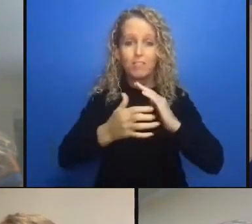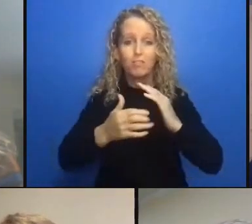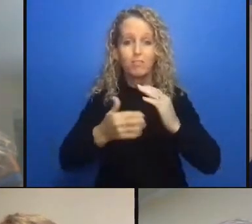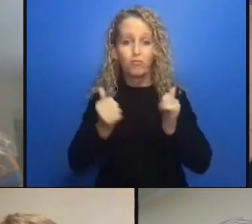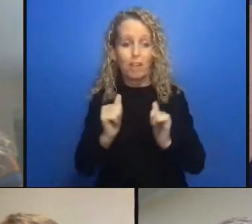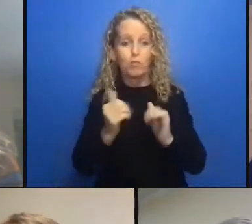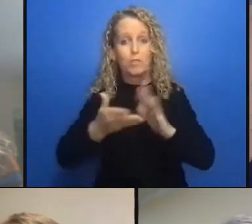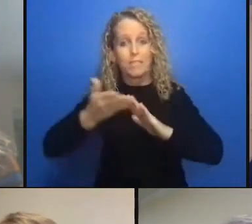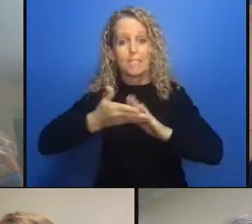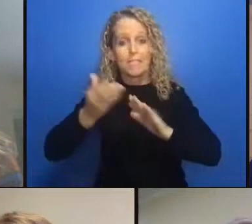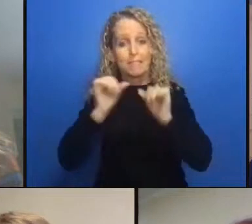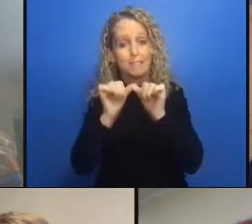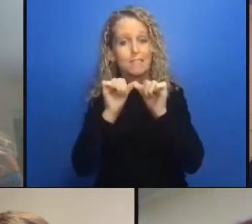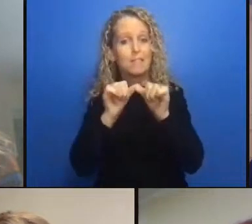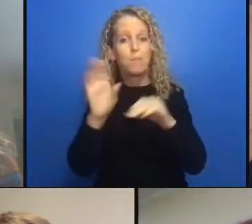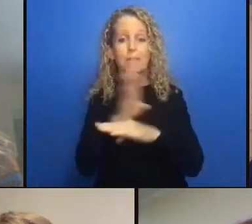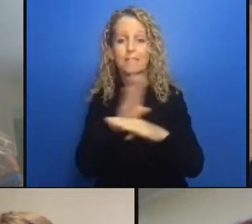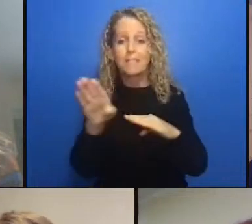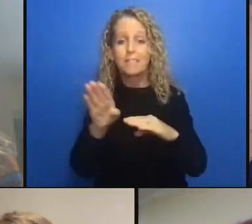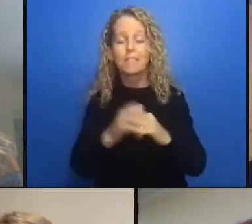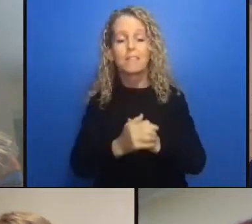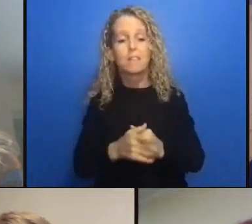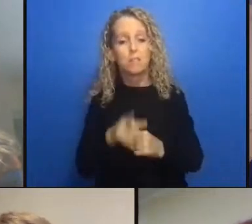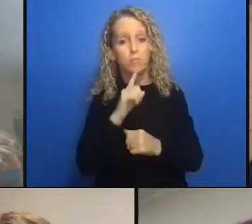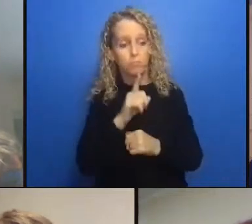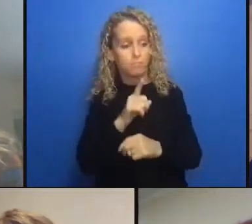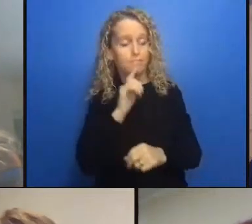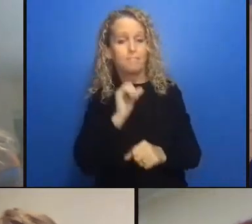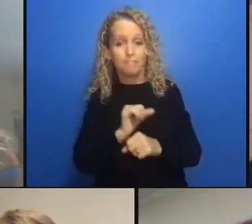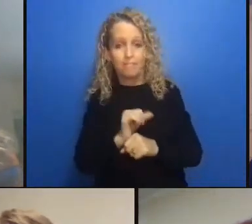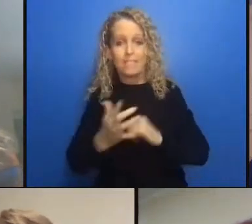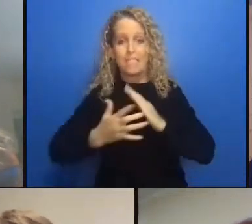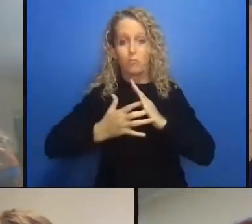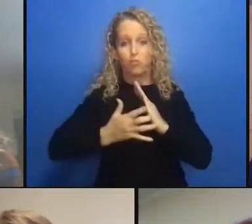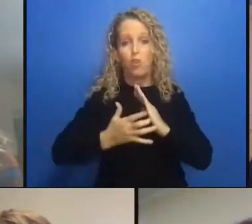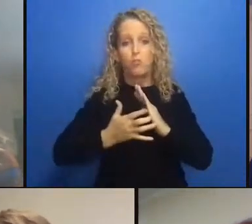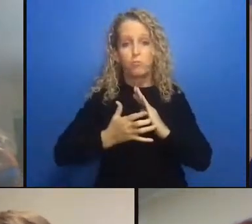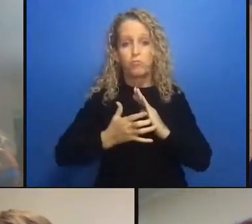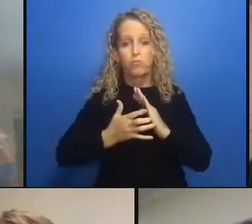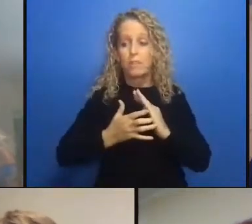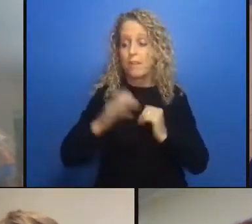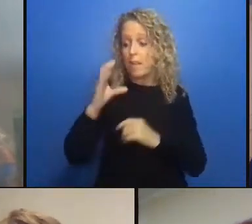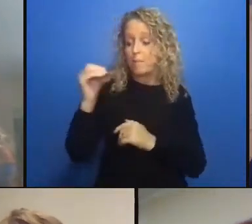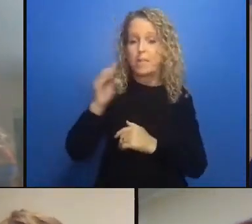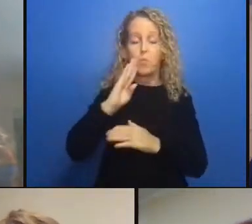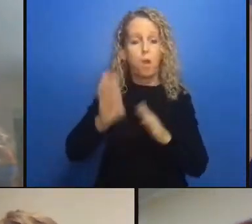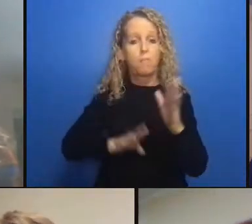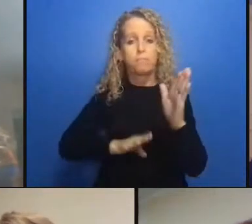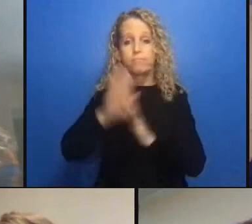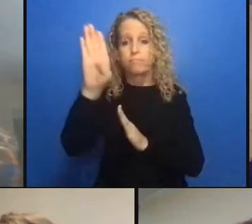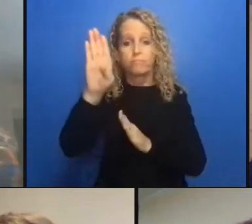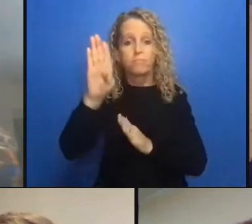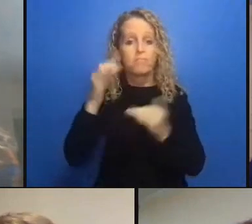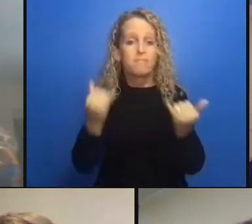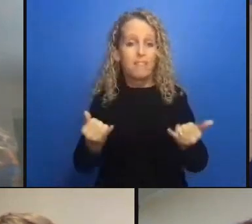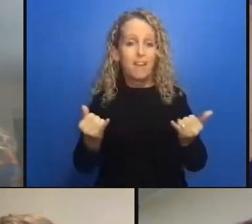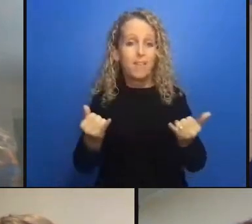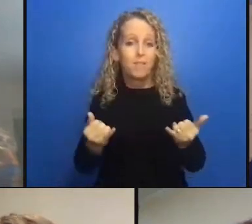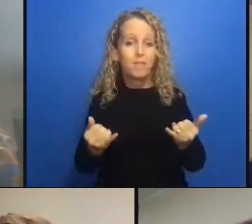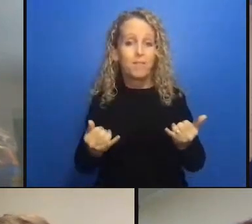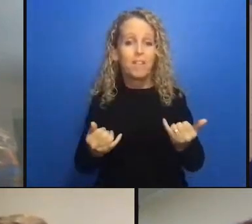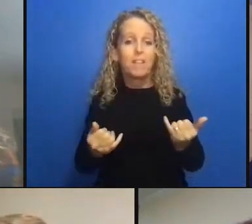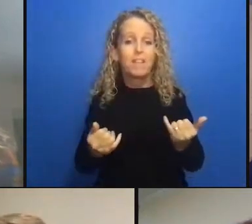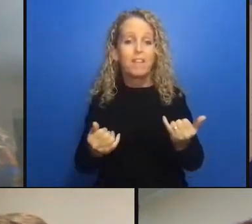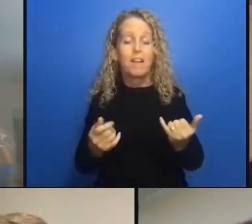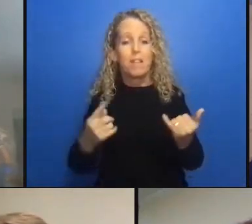this really is going to make the difference. Our technology companies are going to thrive with digital because that's what they are. The true sign of success mm-hmm. is going